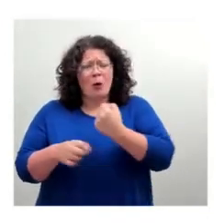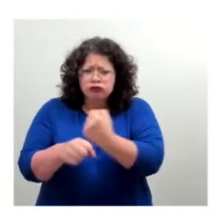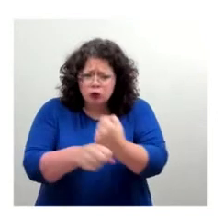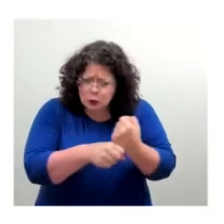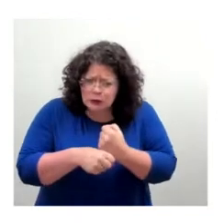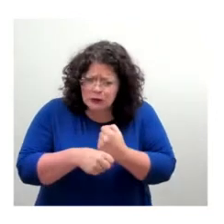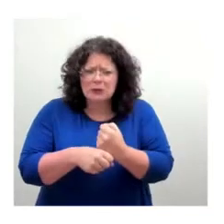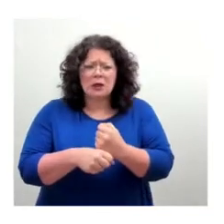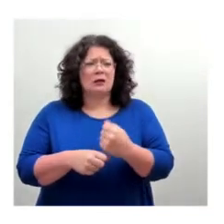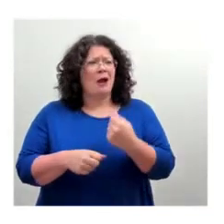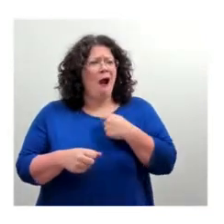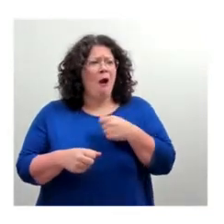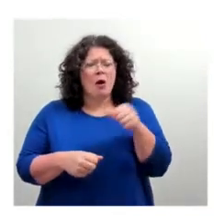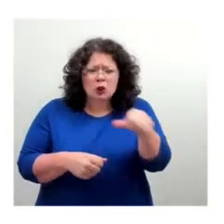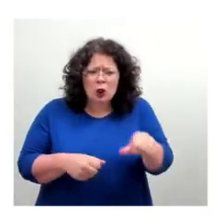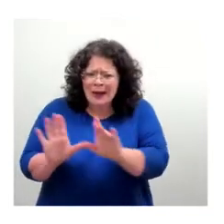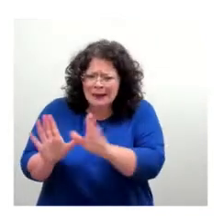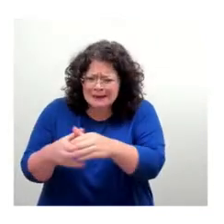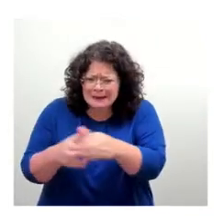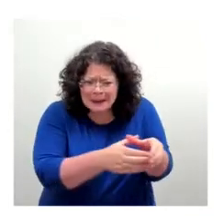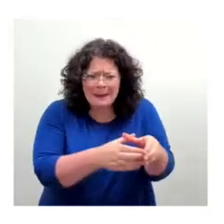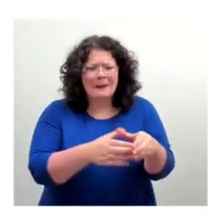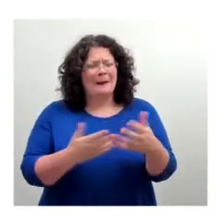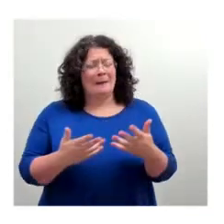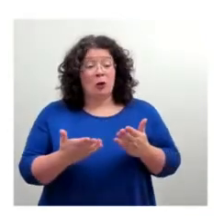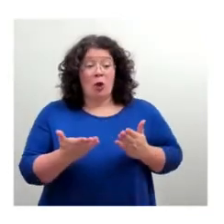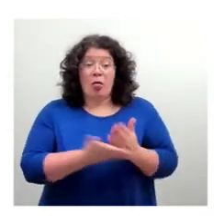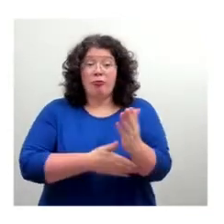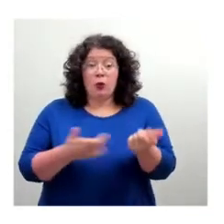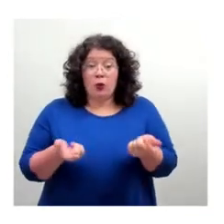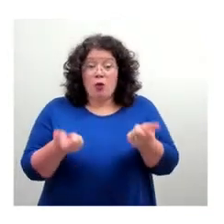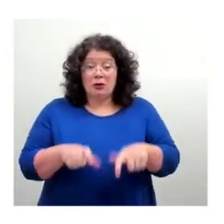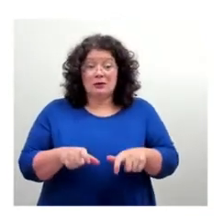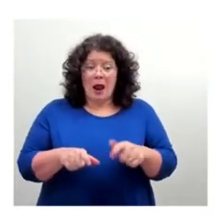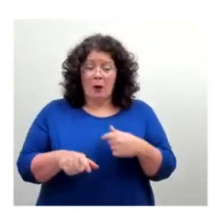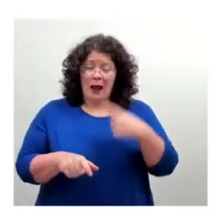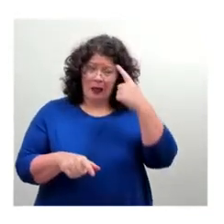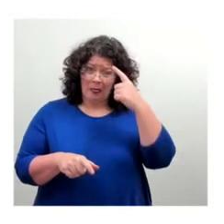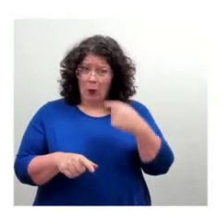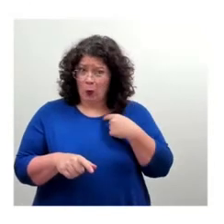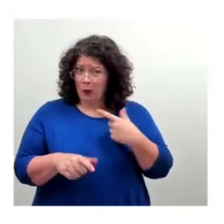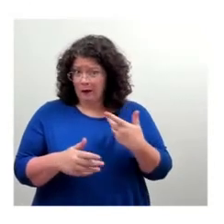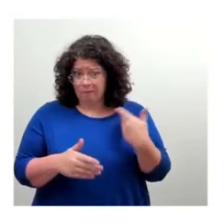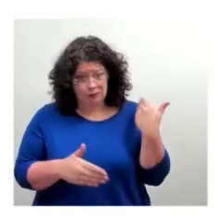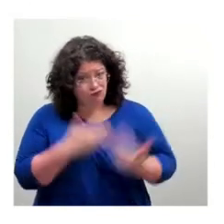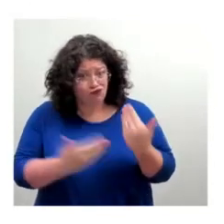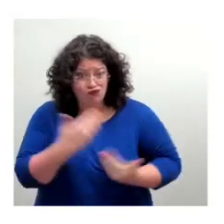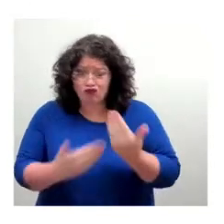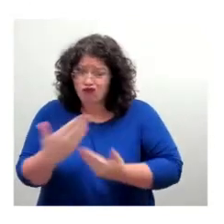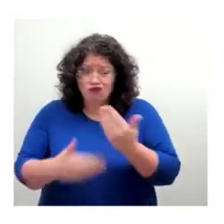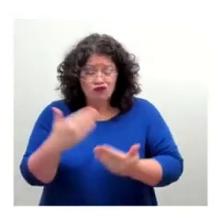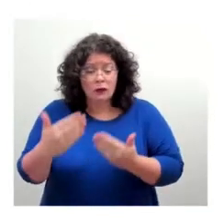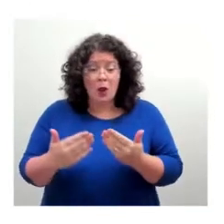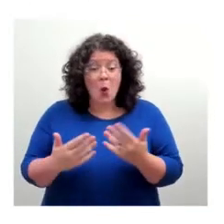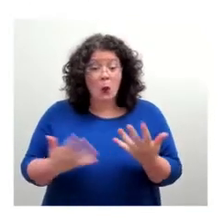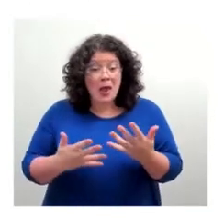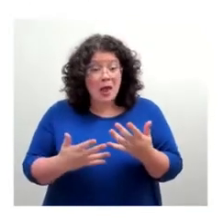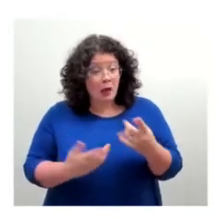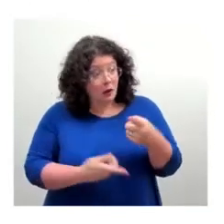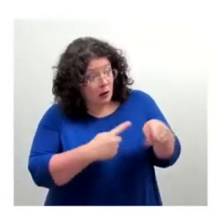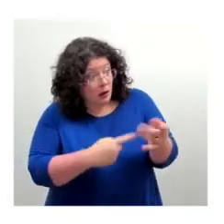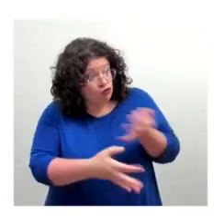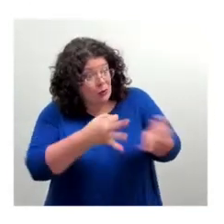AD'd were coming from those teams that were involved in producing the content, and that's really beneficial for AD production to